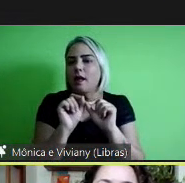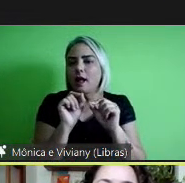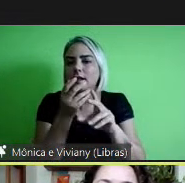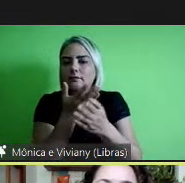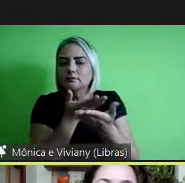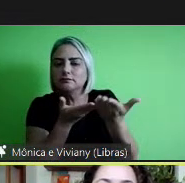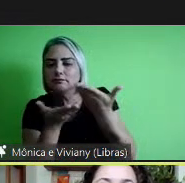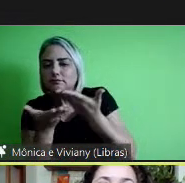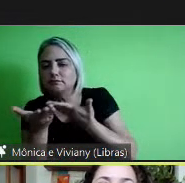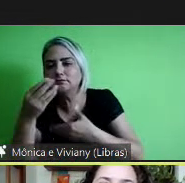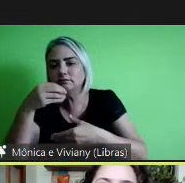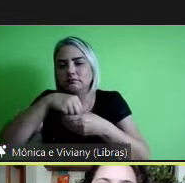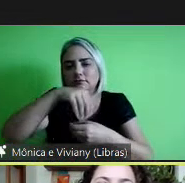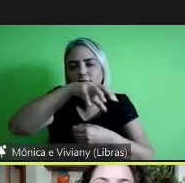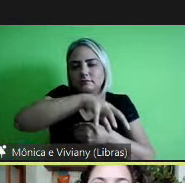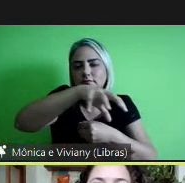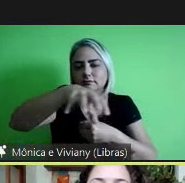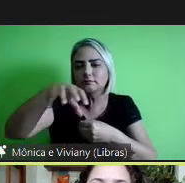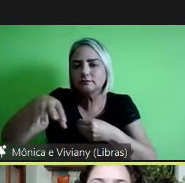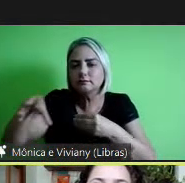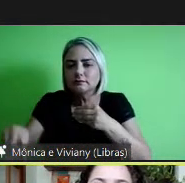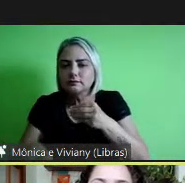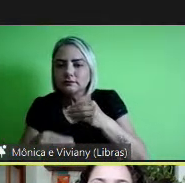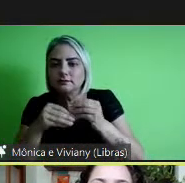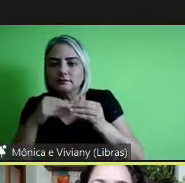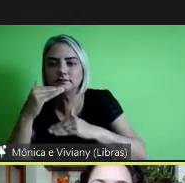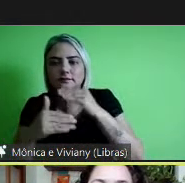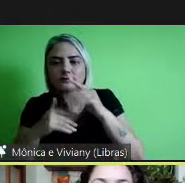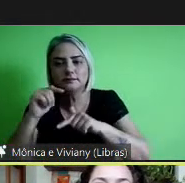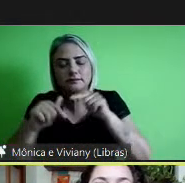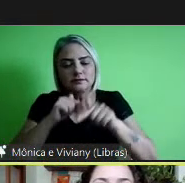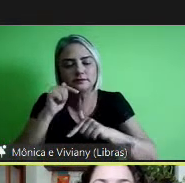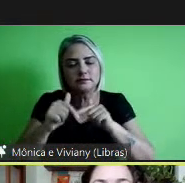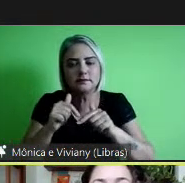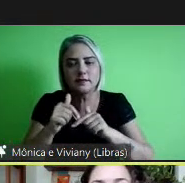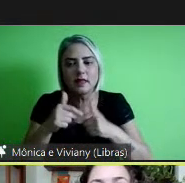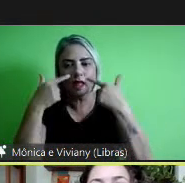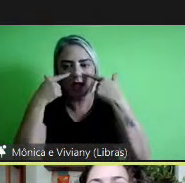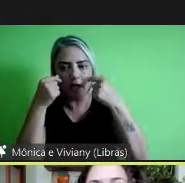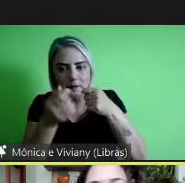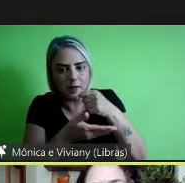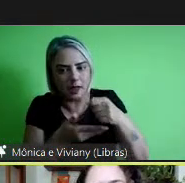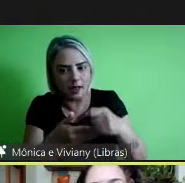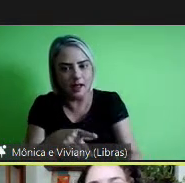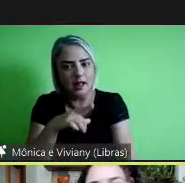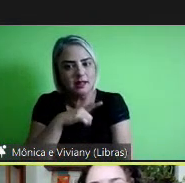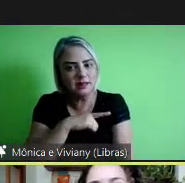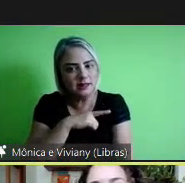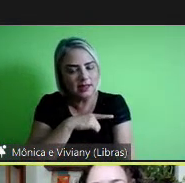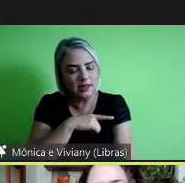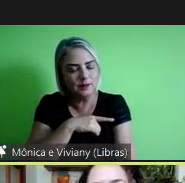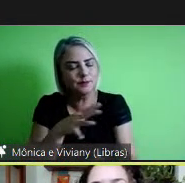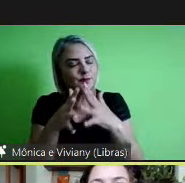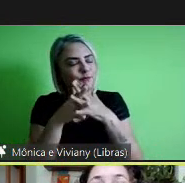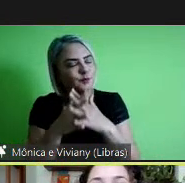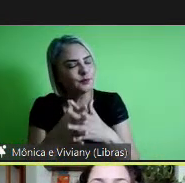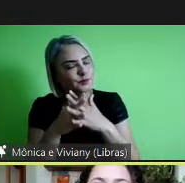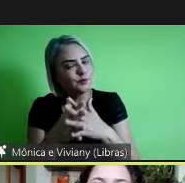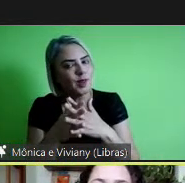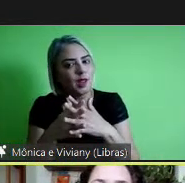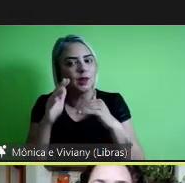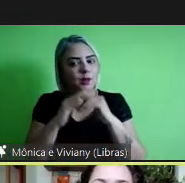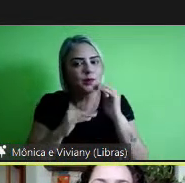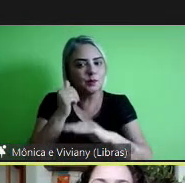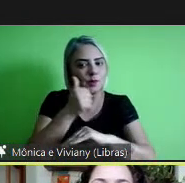that this articulation between sectors is part of the process of work in APS. And we